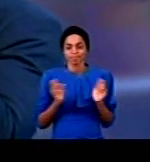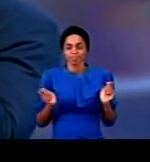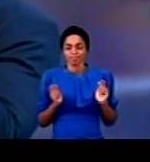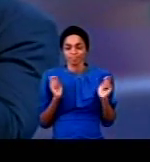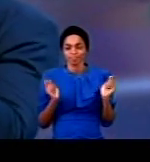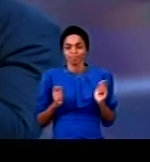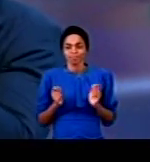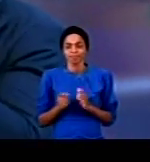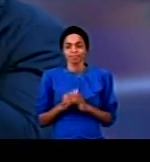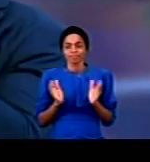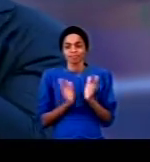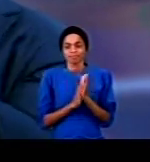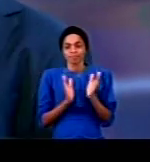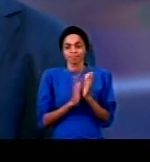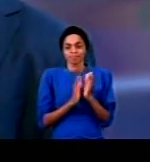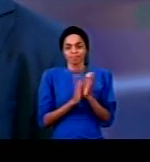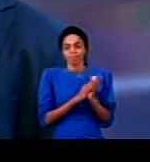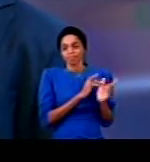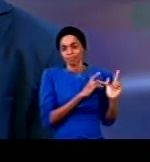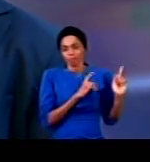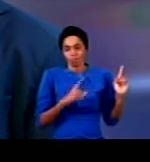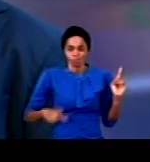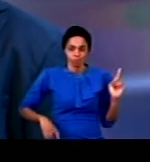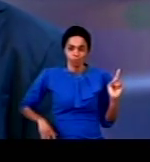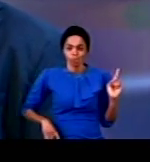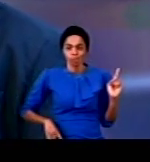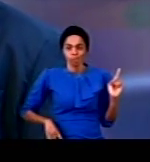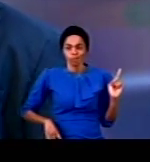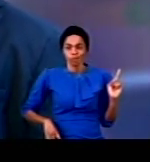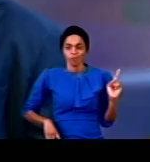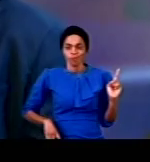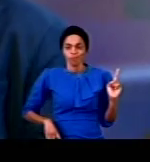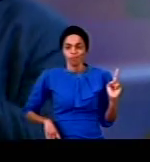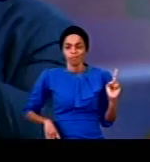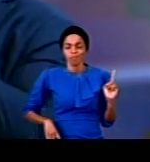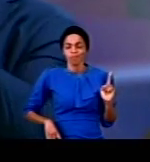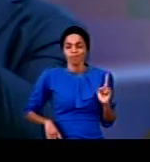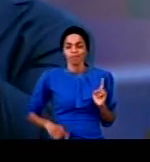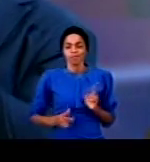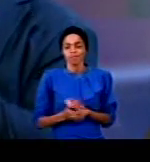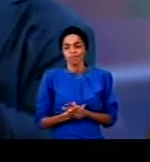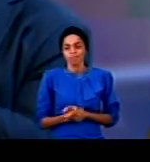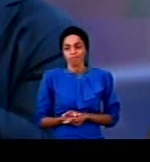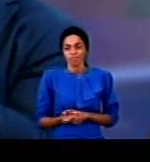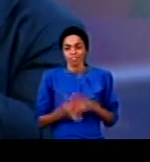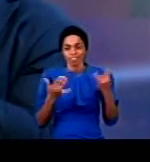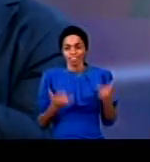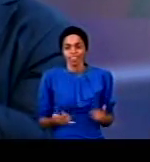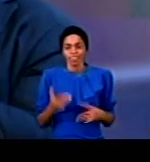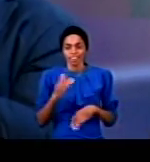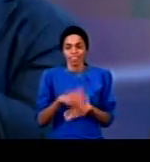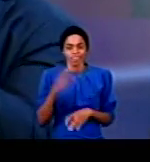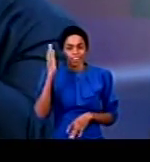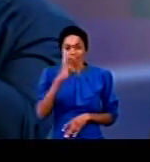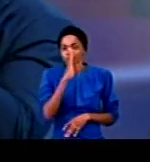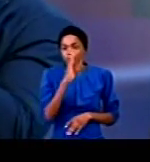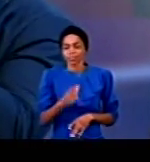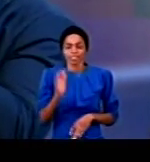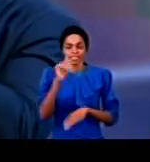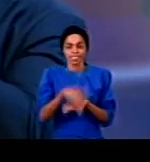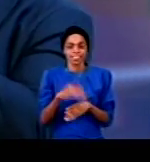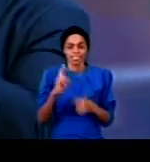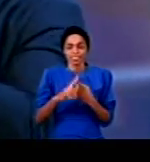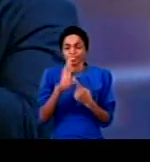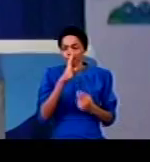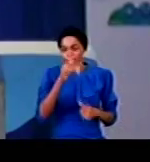tonight will be a night to be remembered. Amen. Tonight will be an unforgettable night. Amen. Great